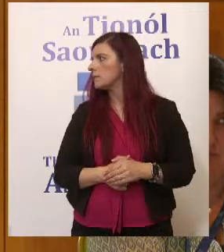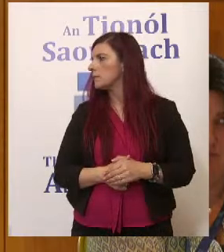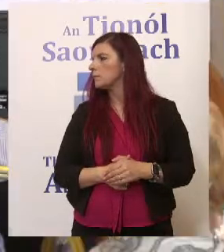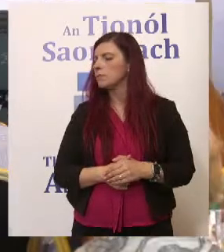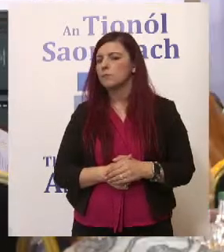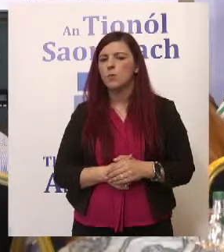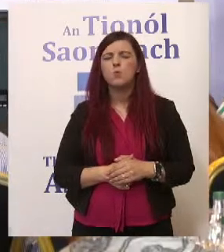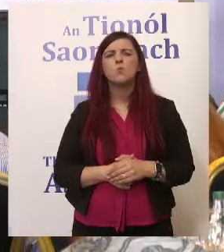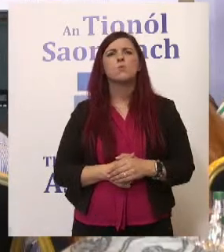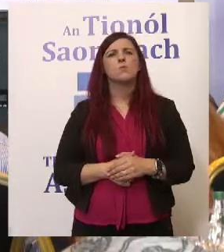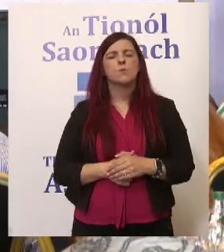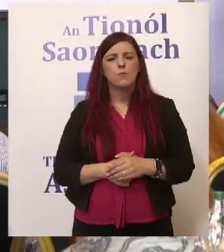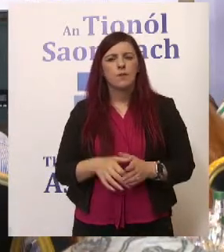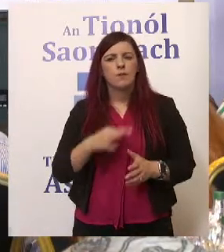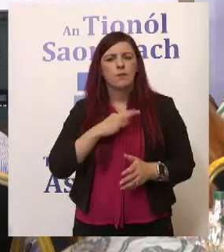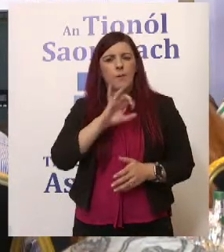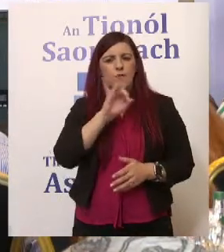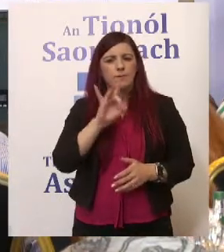Ooh, that's a good question.